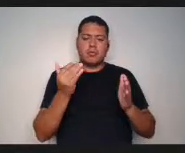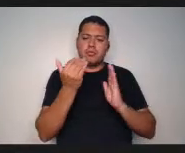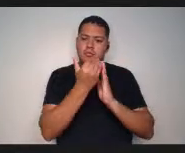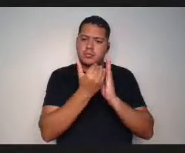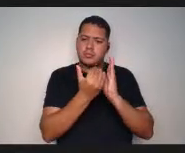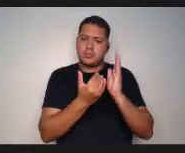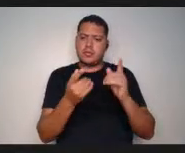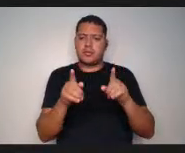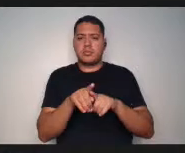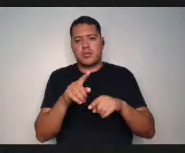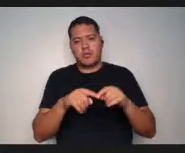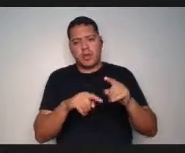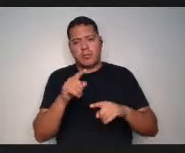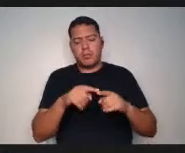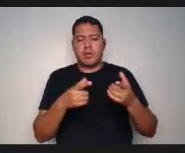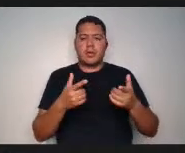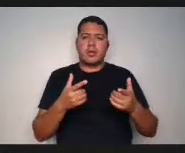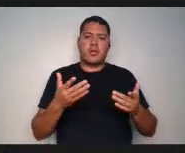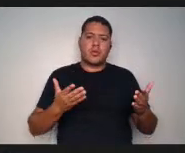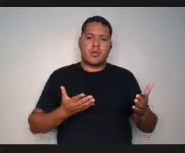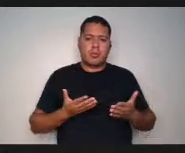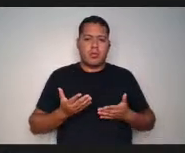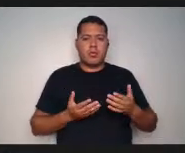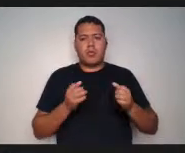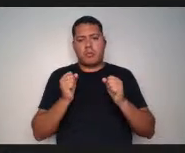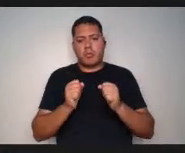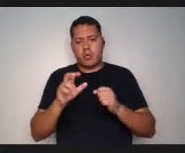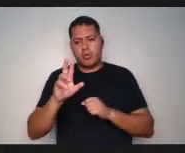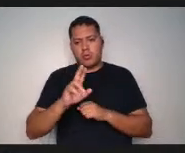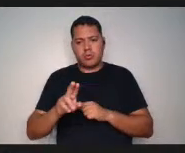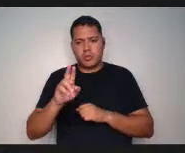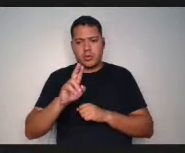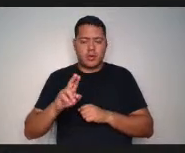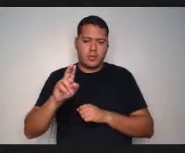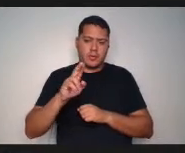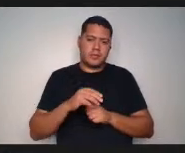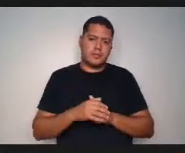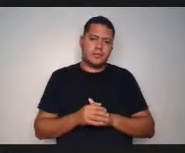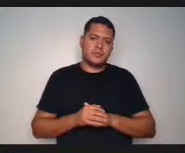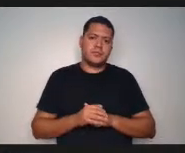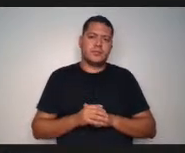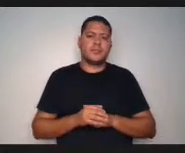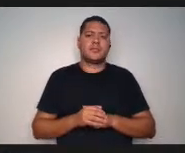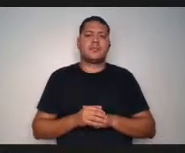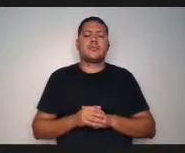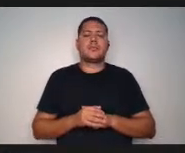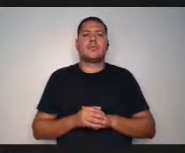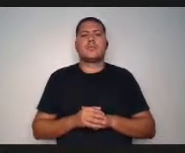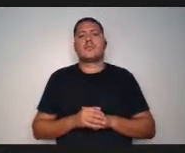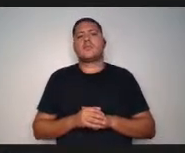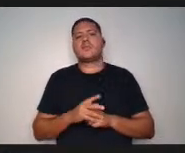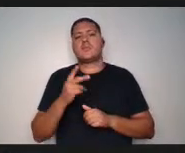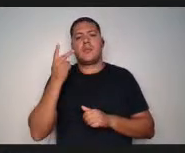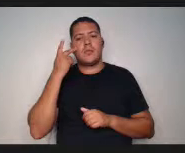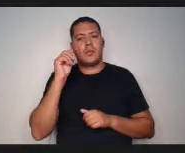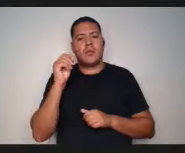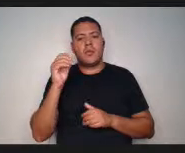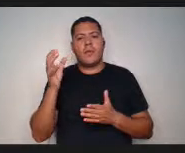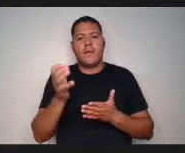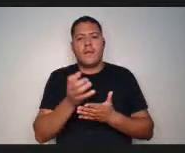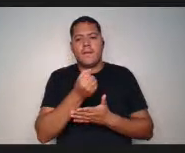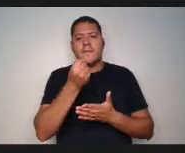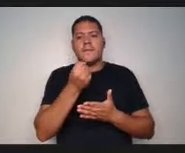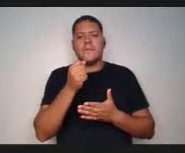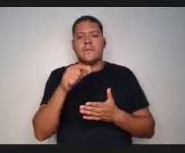use to adopt what they call a total worker health approach. The central